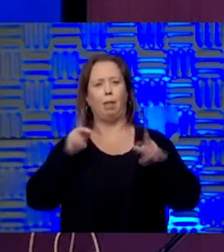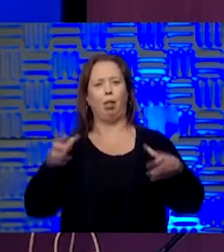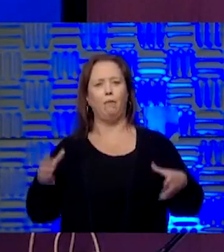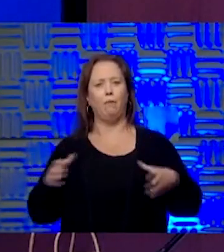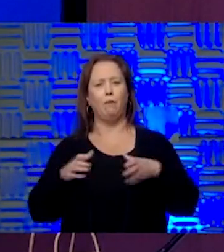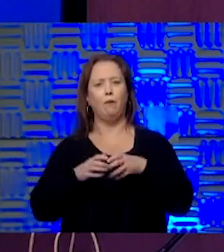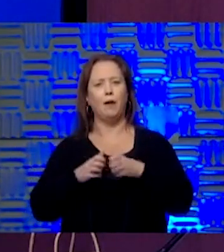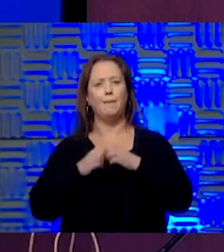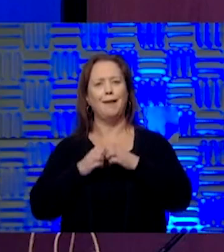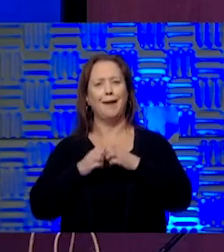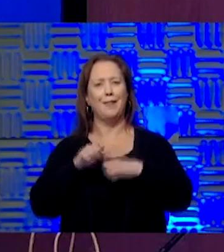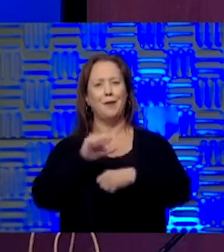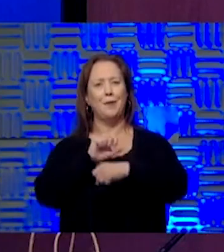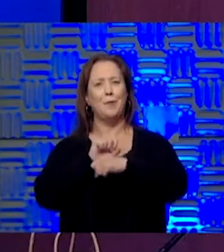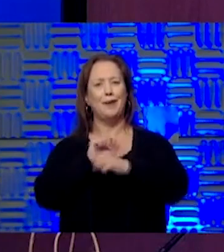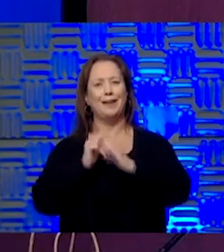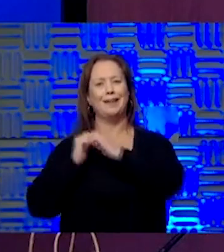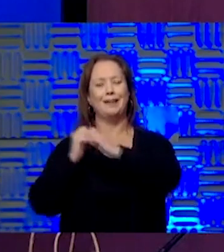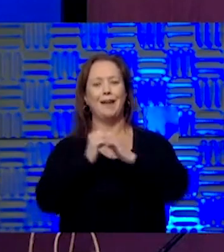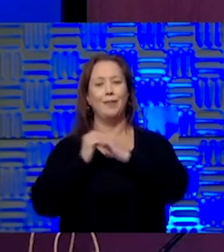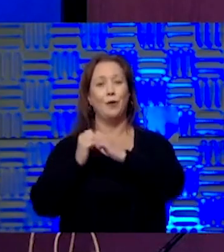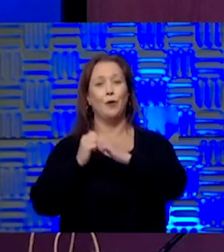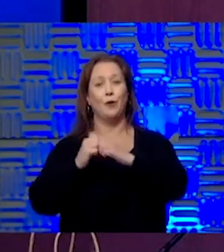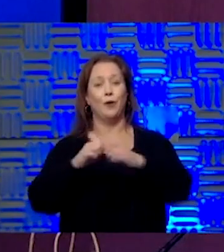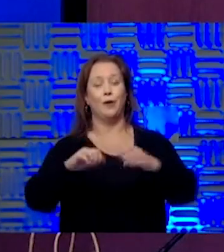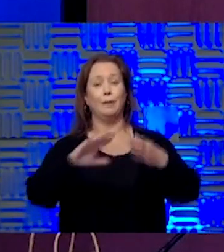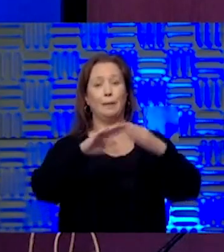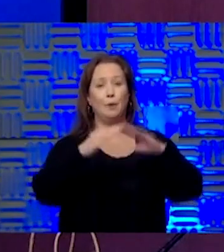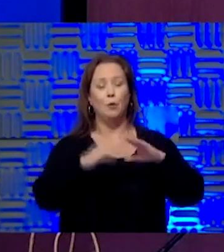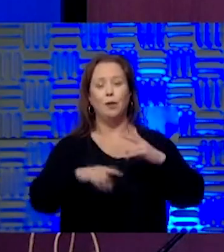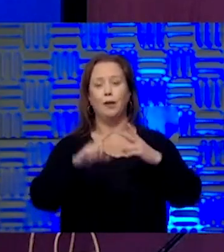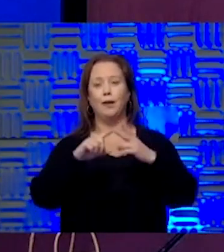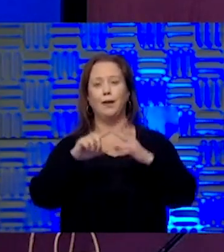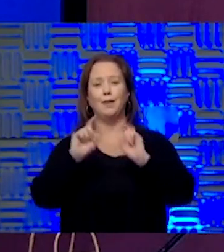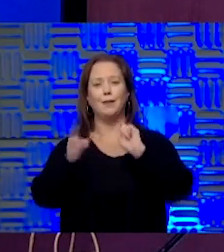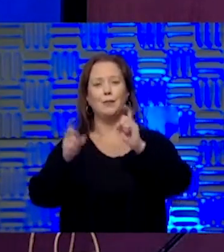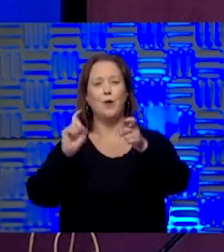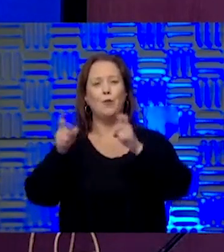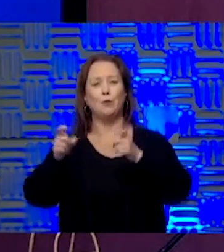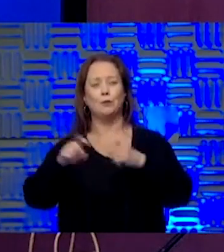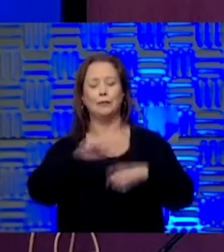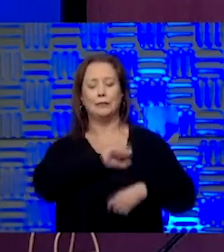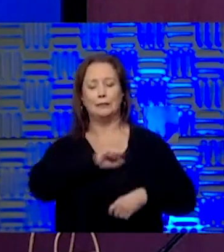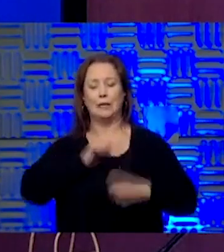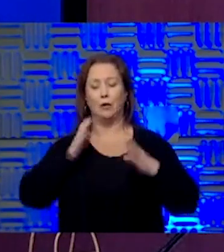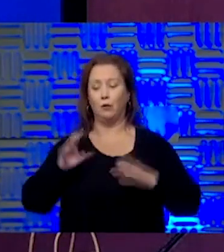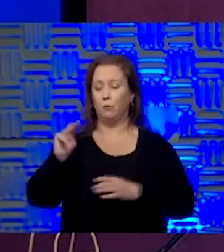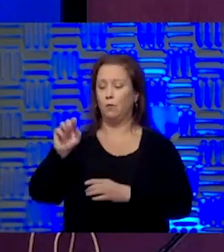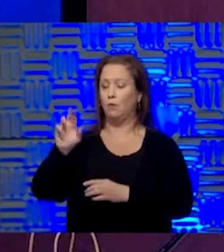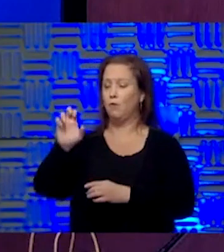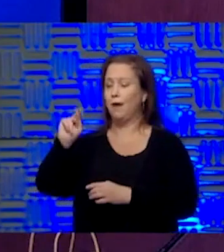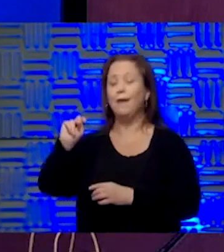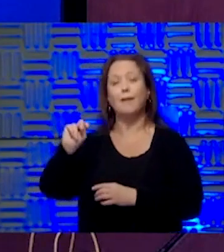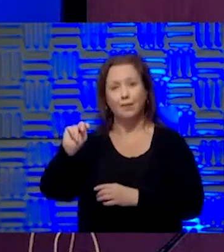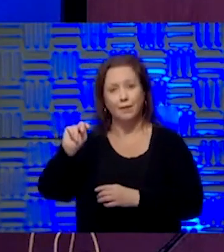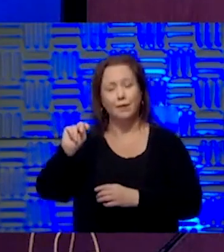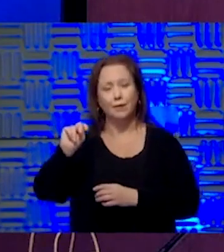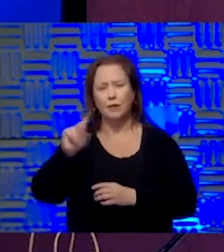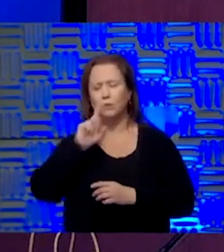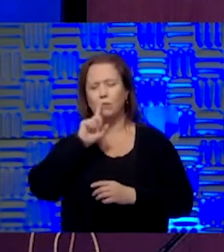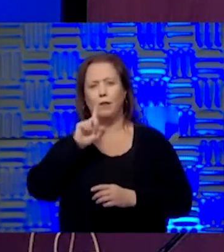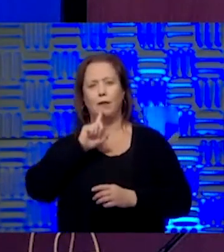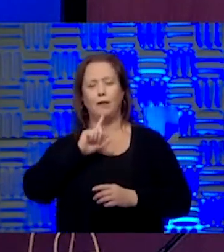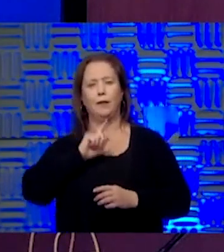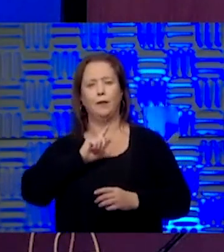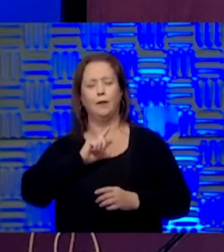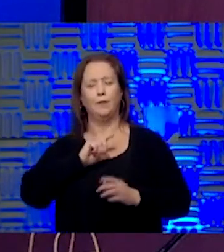and the cooperation in the community. You mentioned the donors, Senator Moran, with the physicians and others here at the hospital is really,